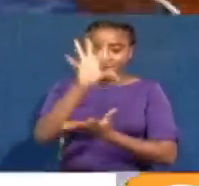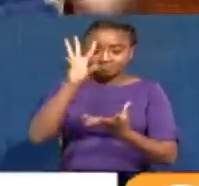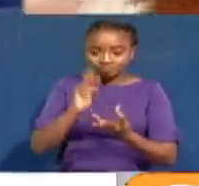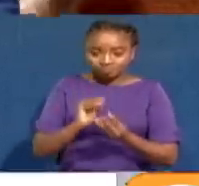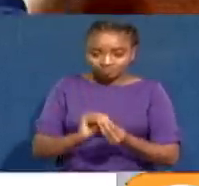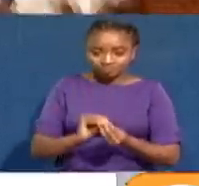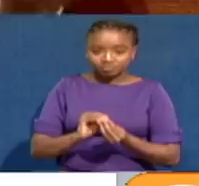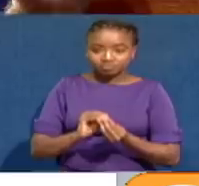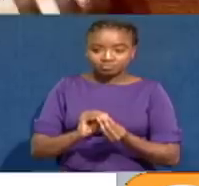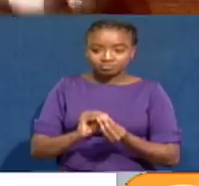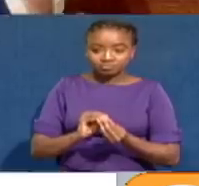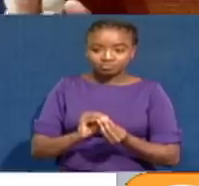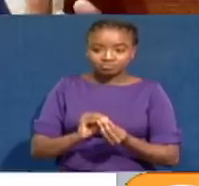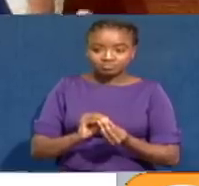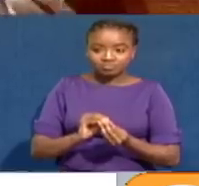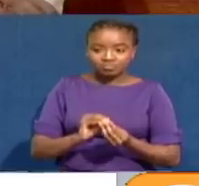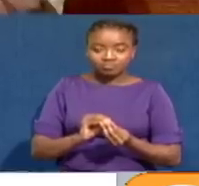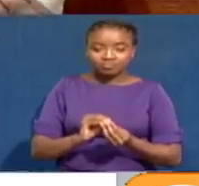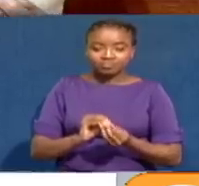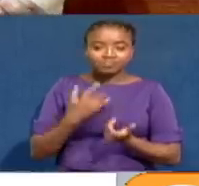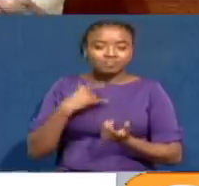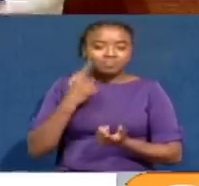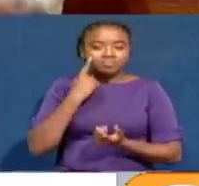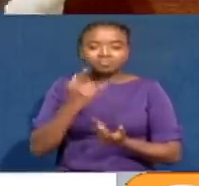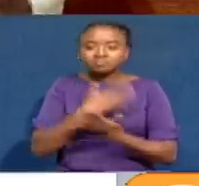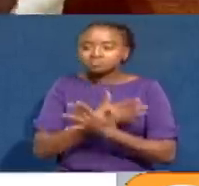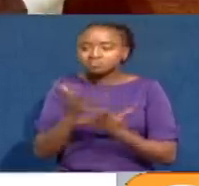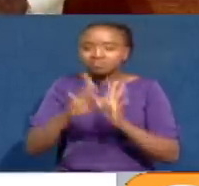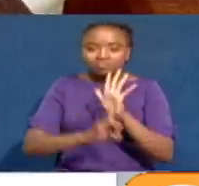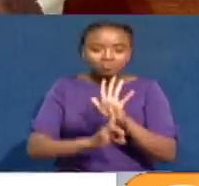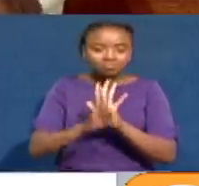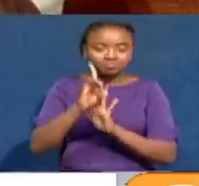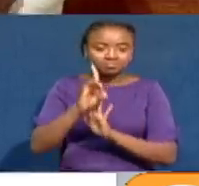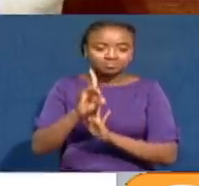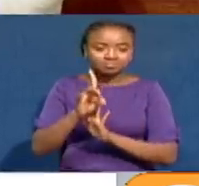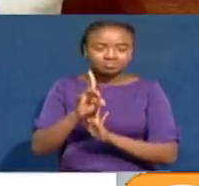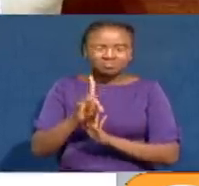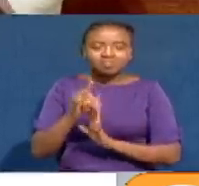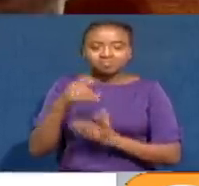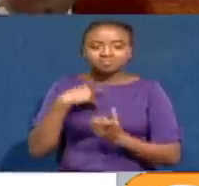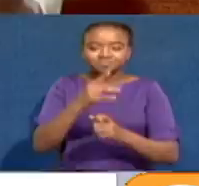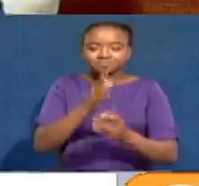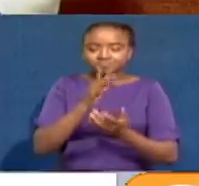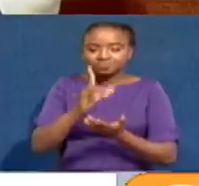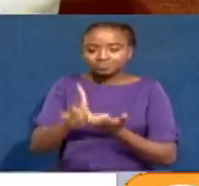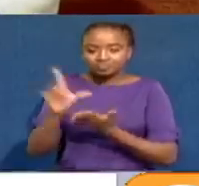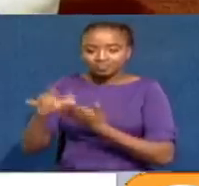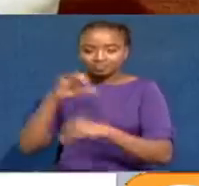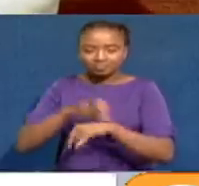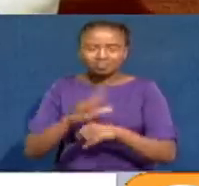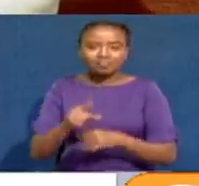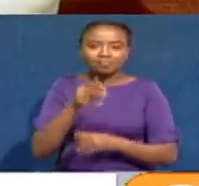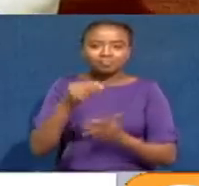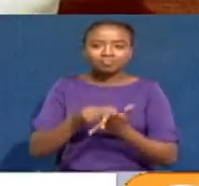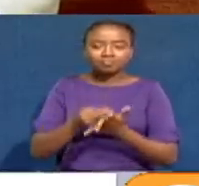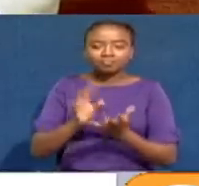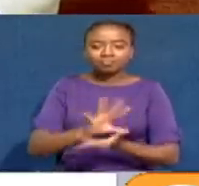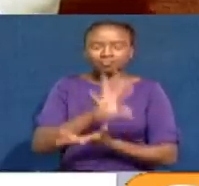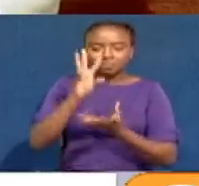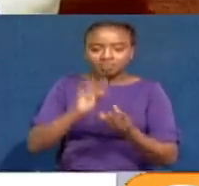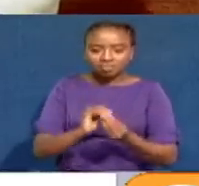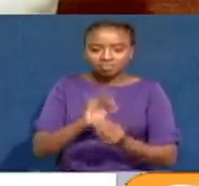and try to imagine any other thing developmental that we ought to have done with the borrowed money, that money comes to around 3 billion